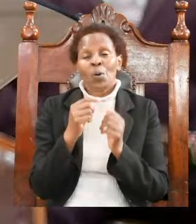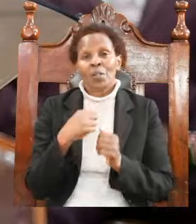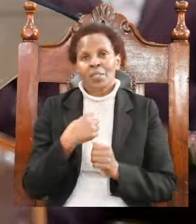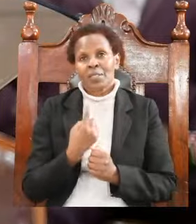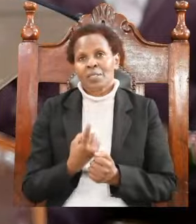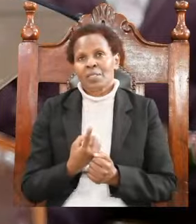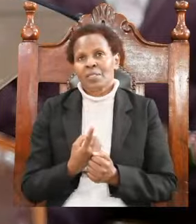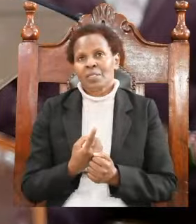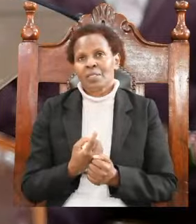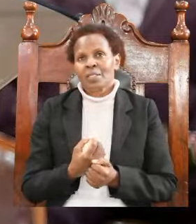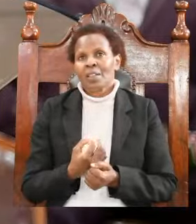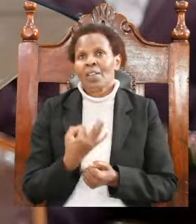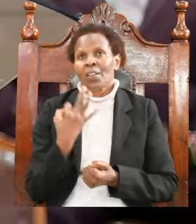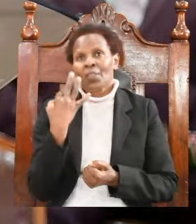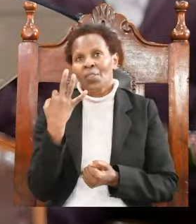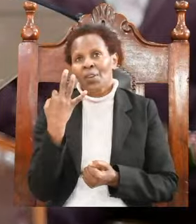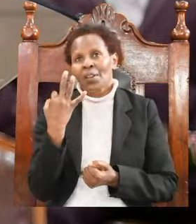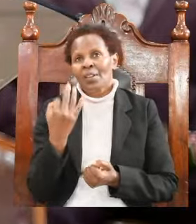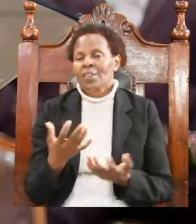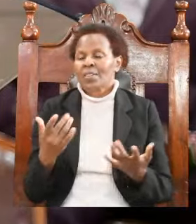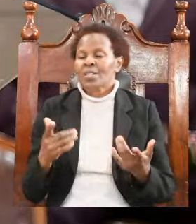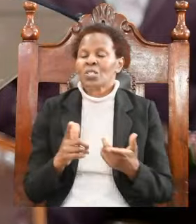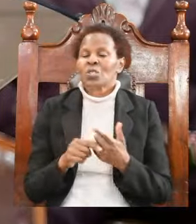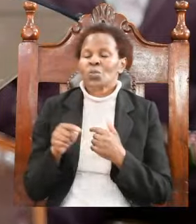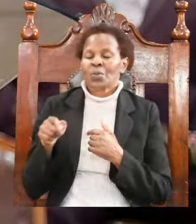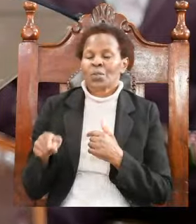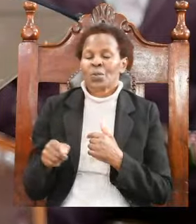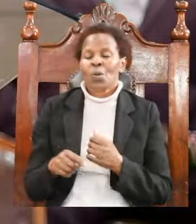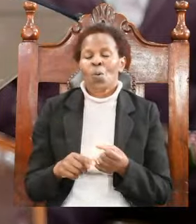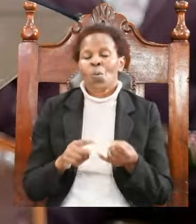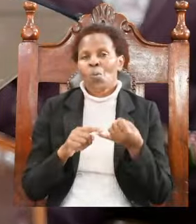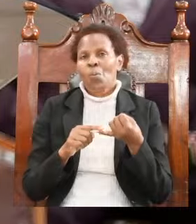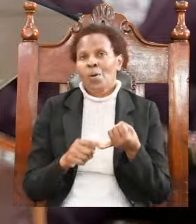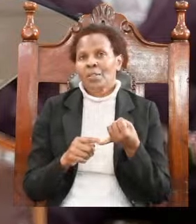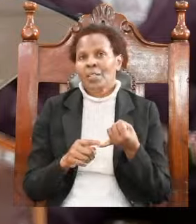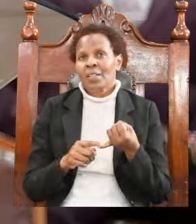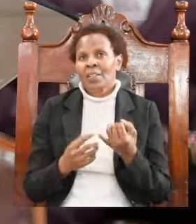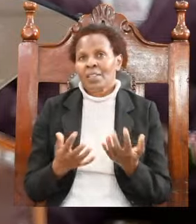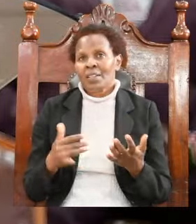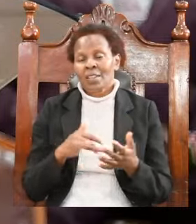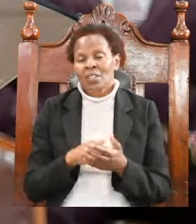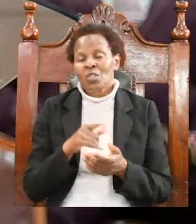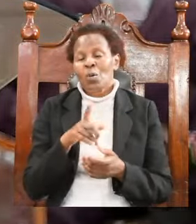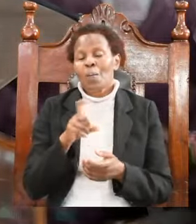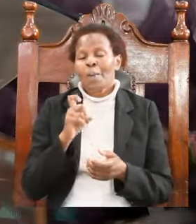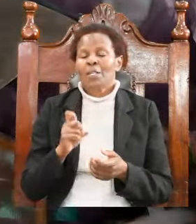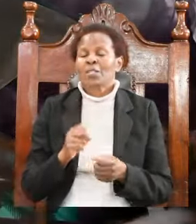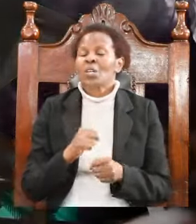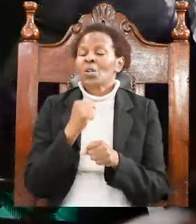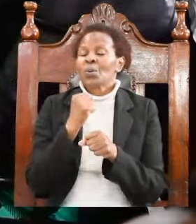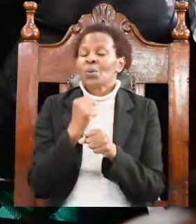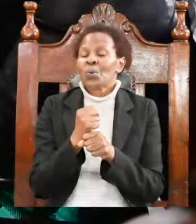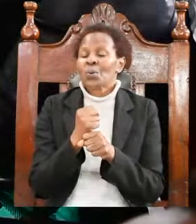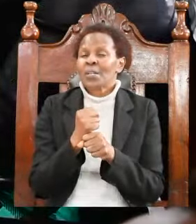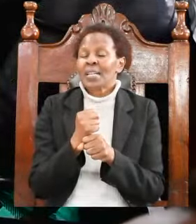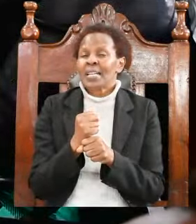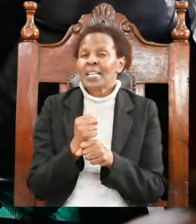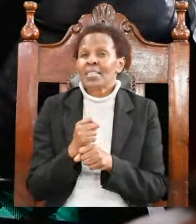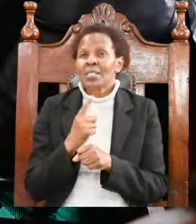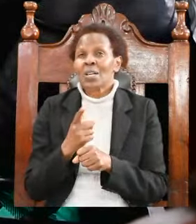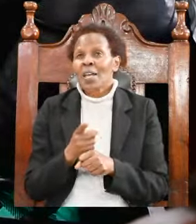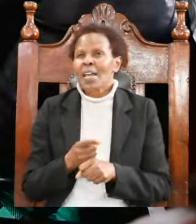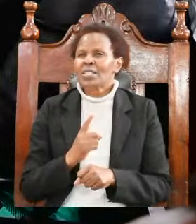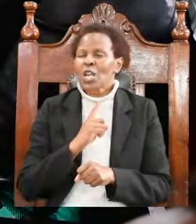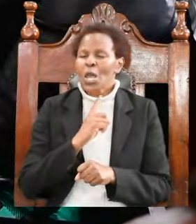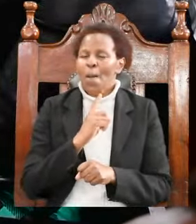he mentioned three things to Timothy. One of the things that you need to do is to reprove. The second thing, to